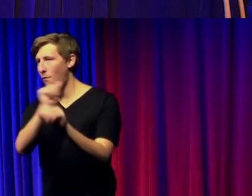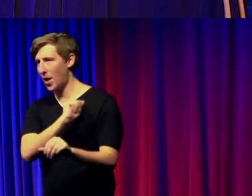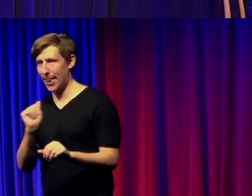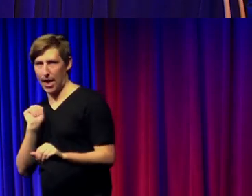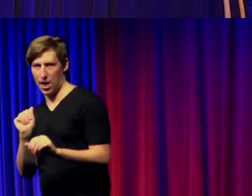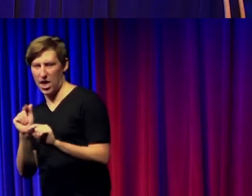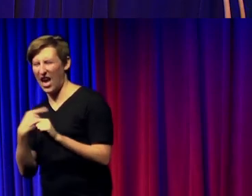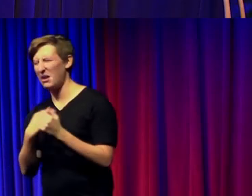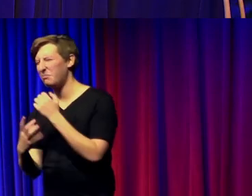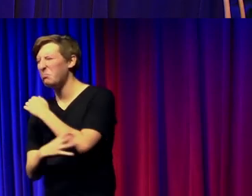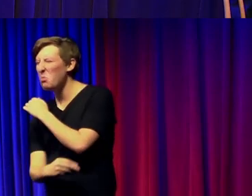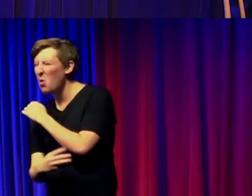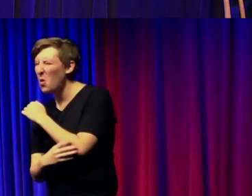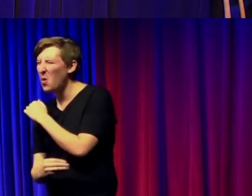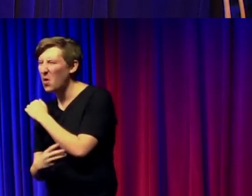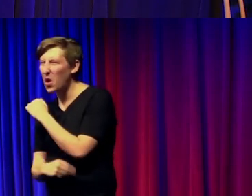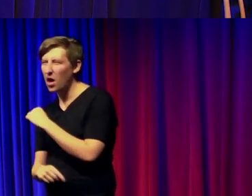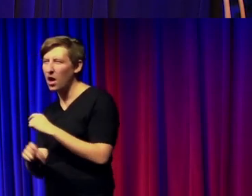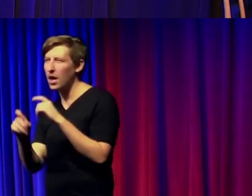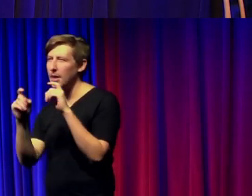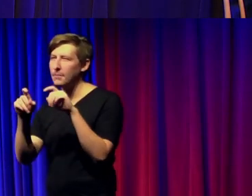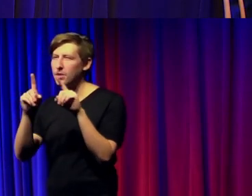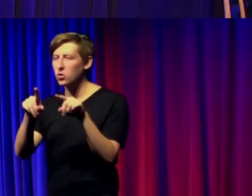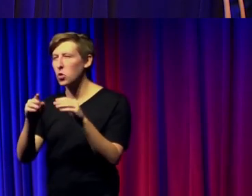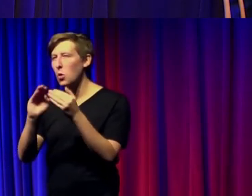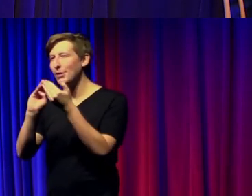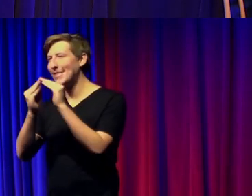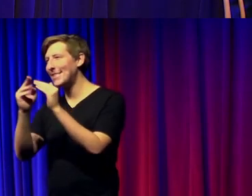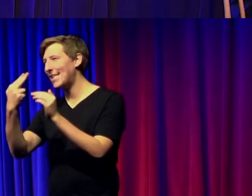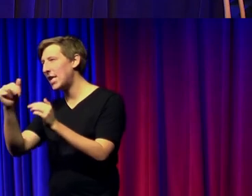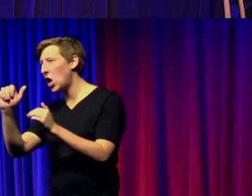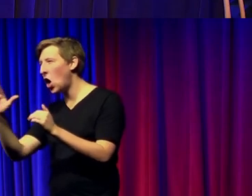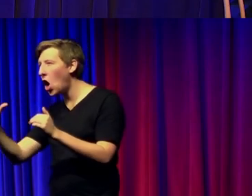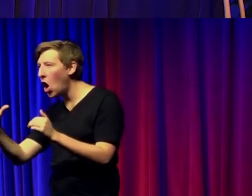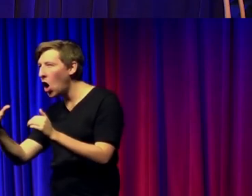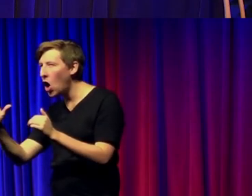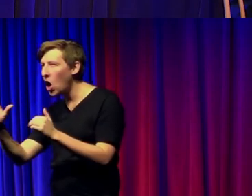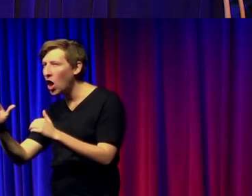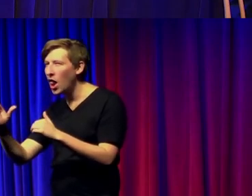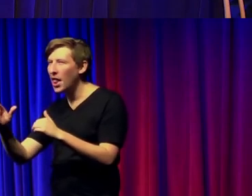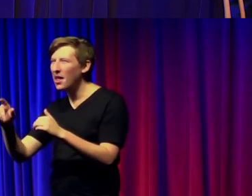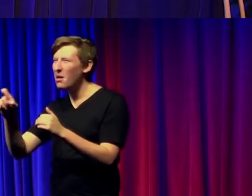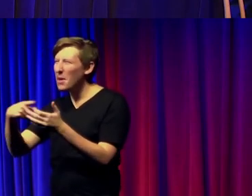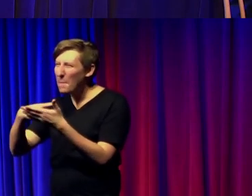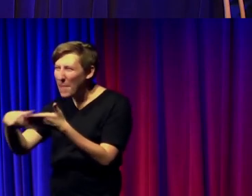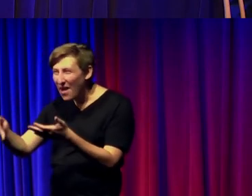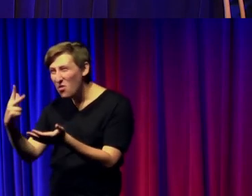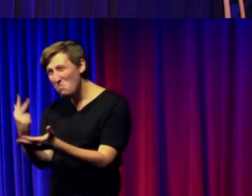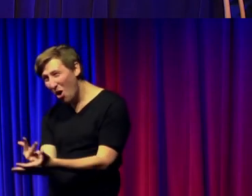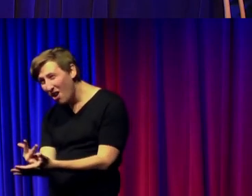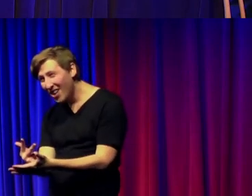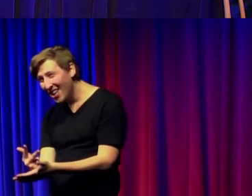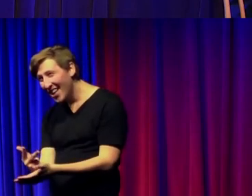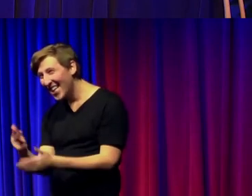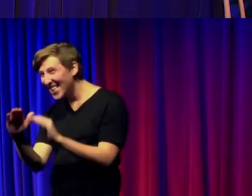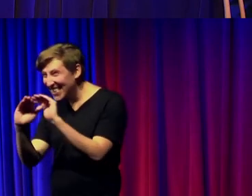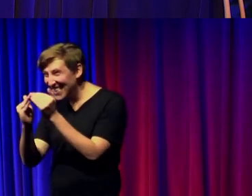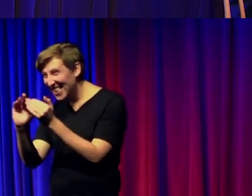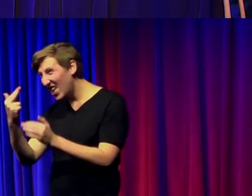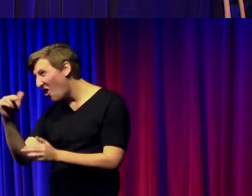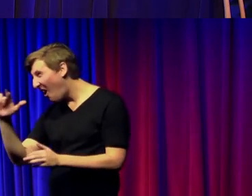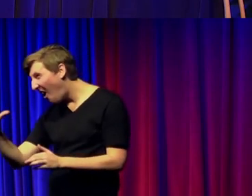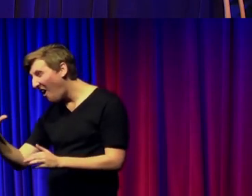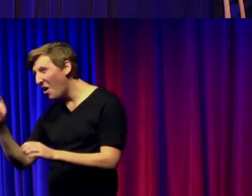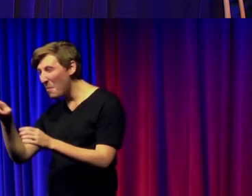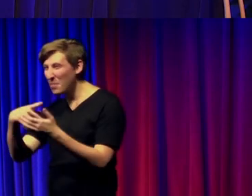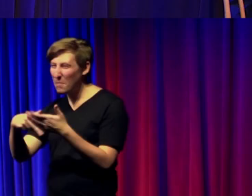city hall. You have to pay for parking. It is like the thing I hate the most in life is like, I pay for a car, I pay for insurance. How dare you make me pay to park it? But I